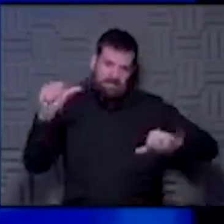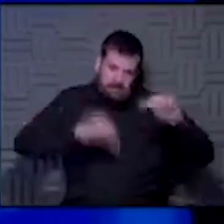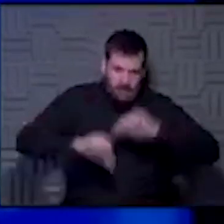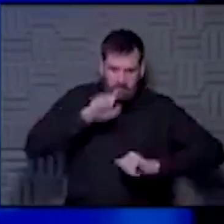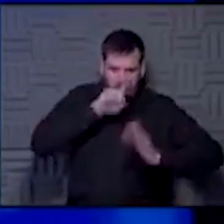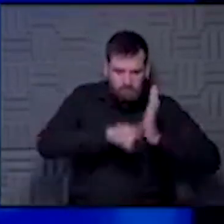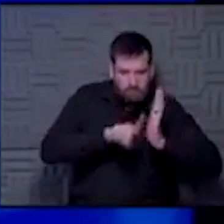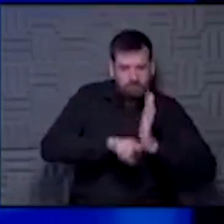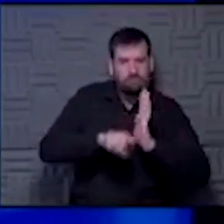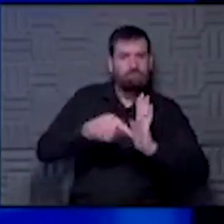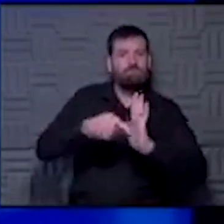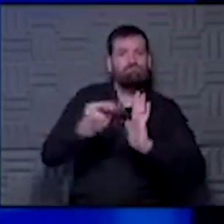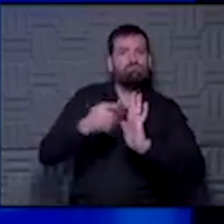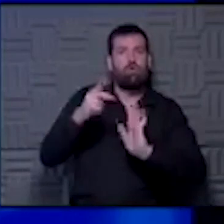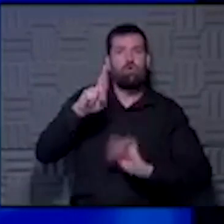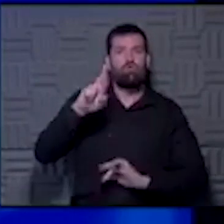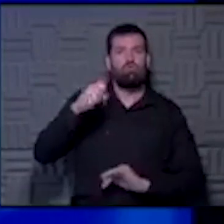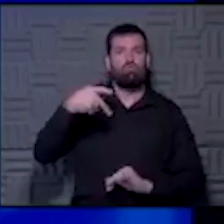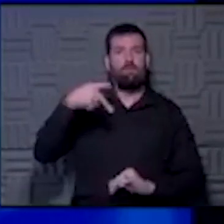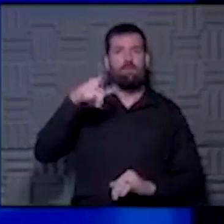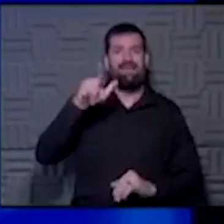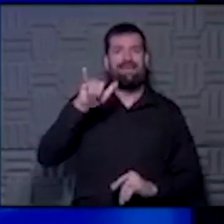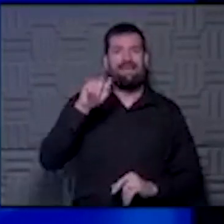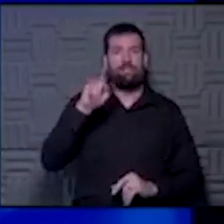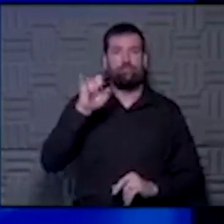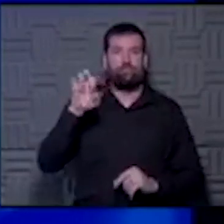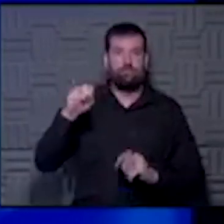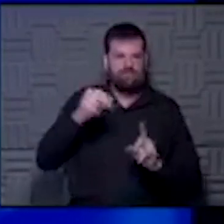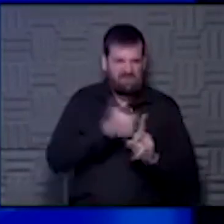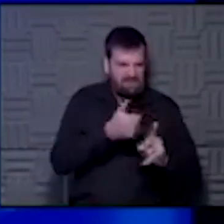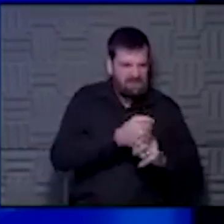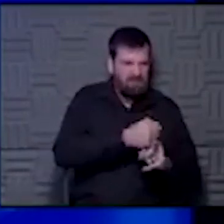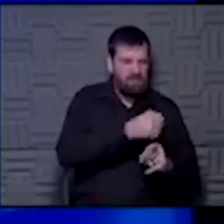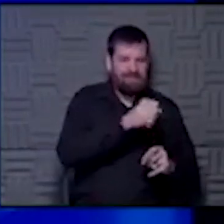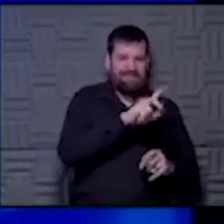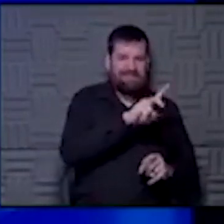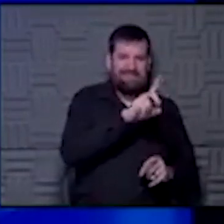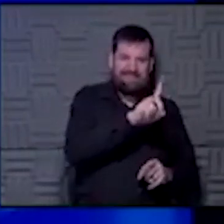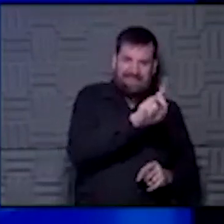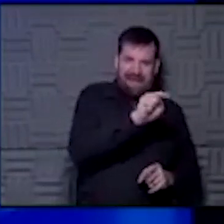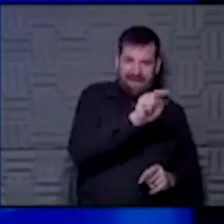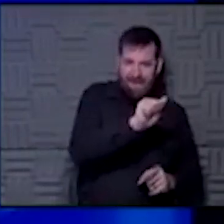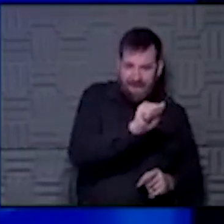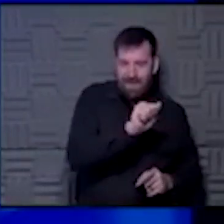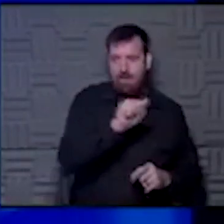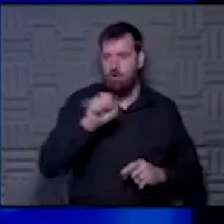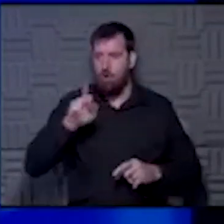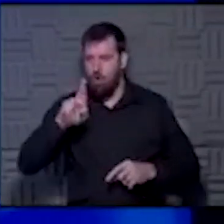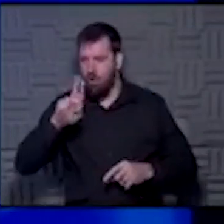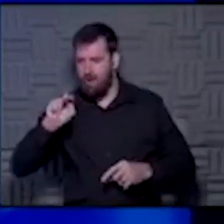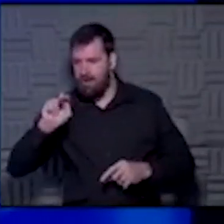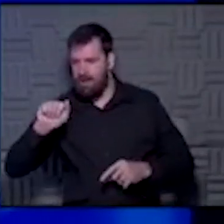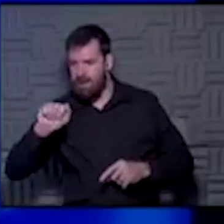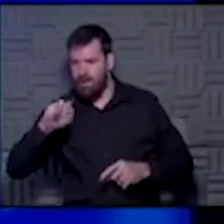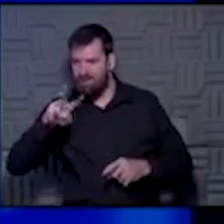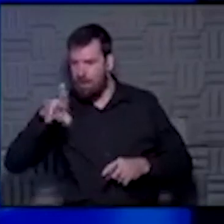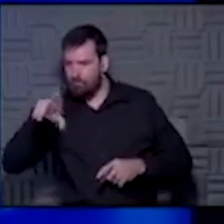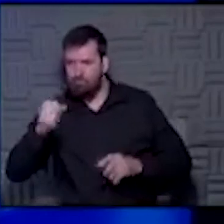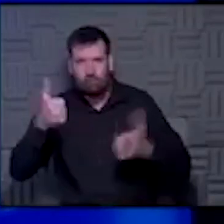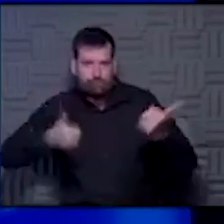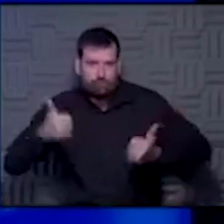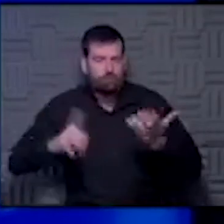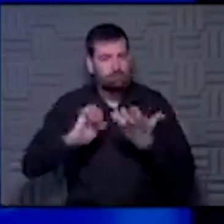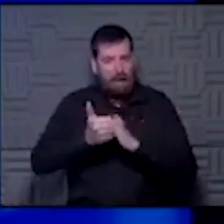of replication and how that happens, and whether a virus is a DNA virus or an RNA virus, and how those things change